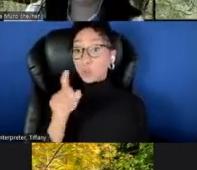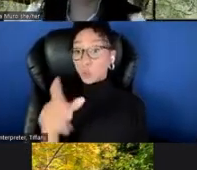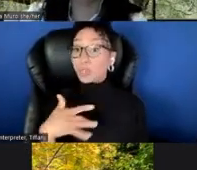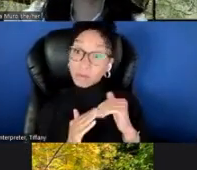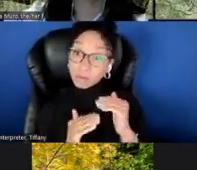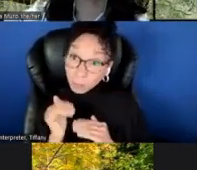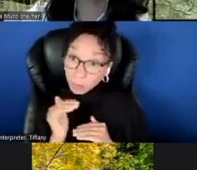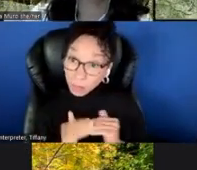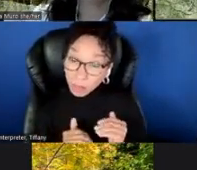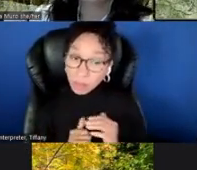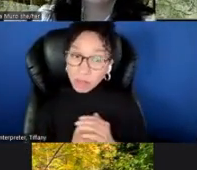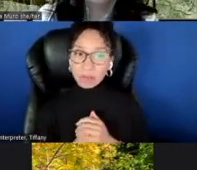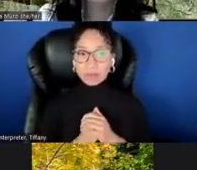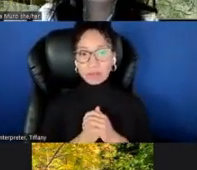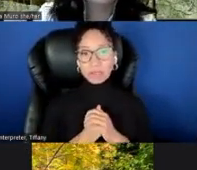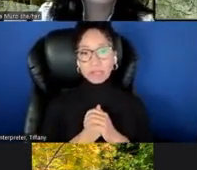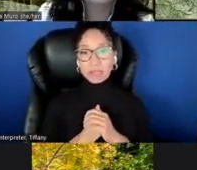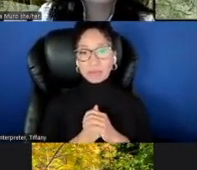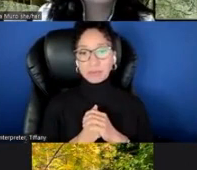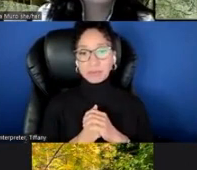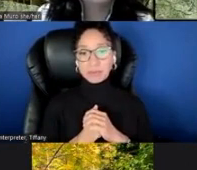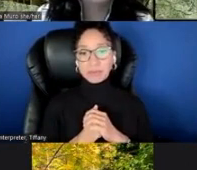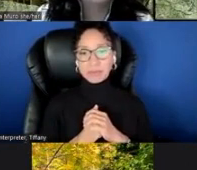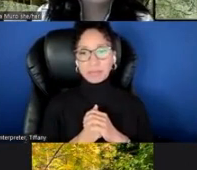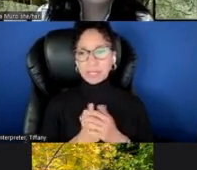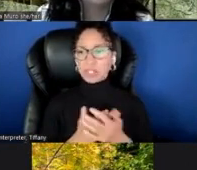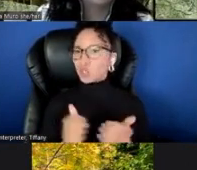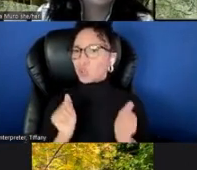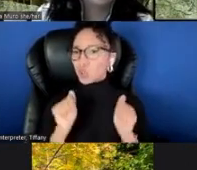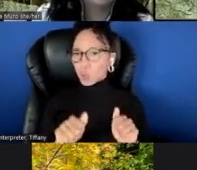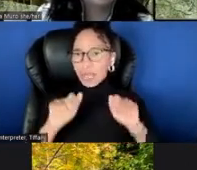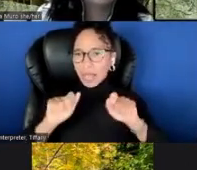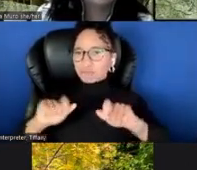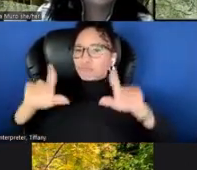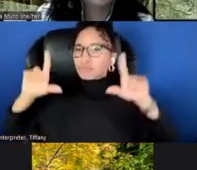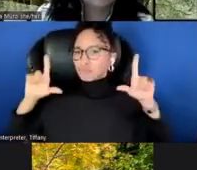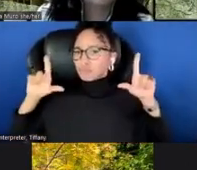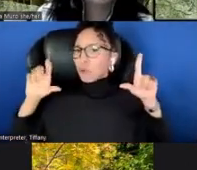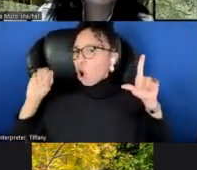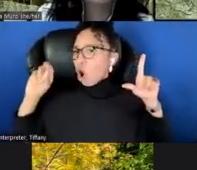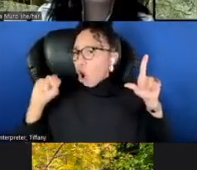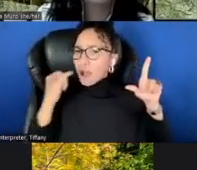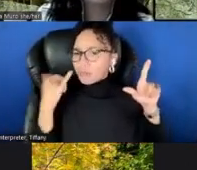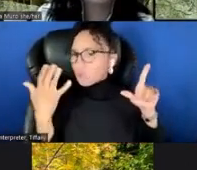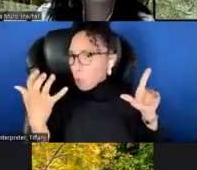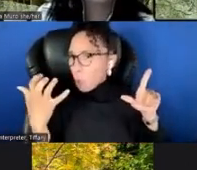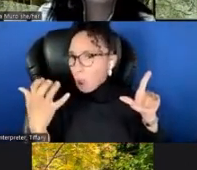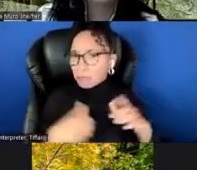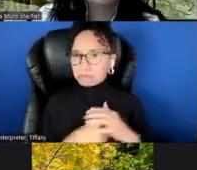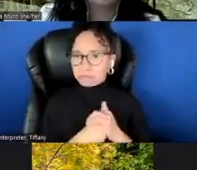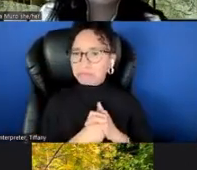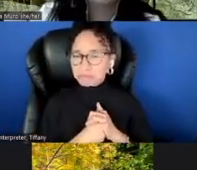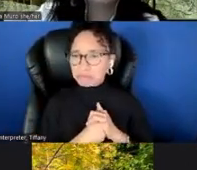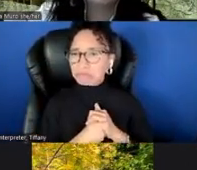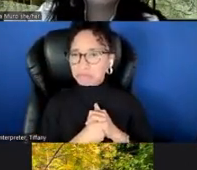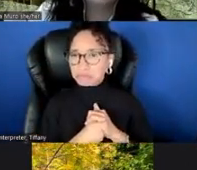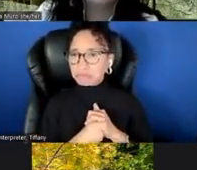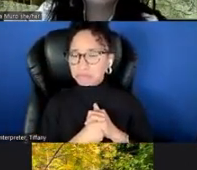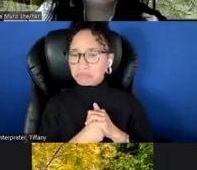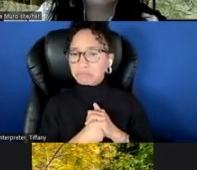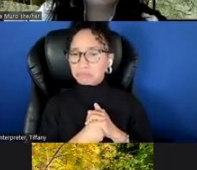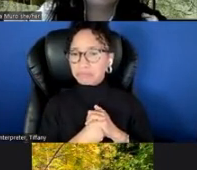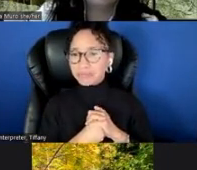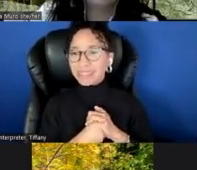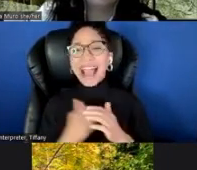and if it is something that you choose, to turn on your camera, because we really do want to have a conversation. And I do know that people